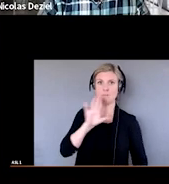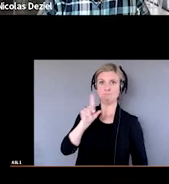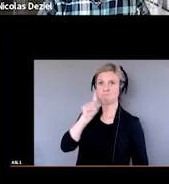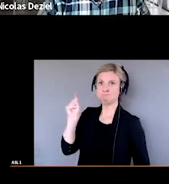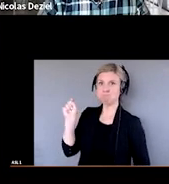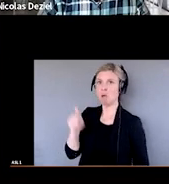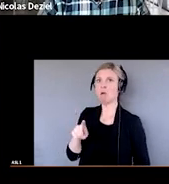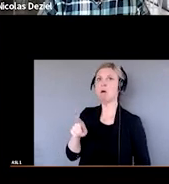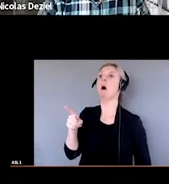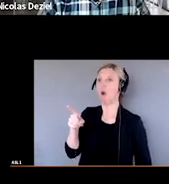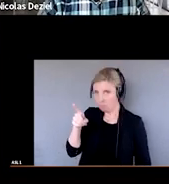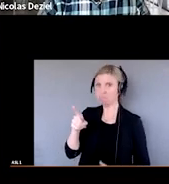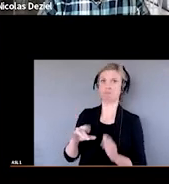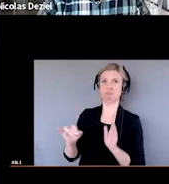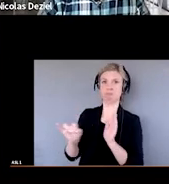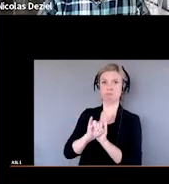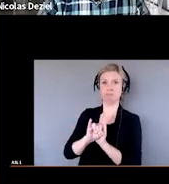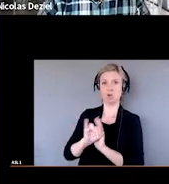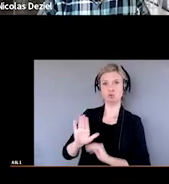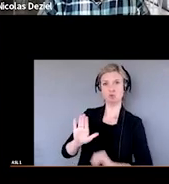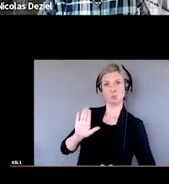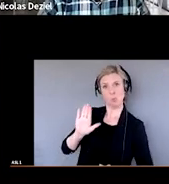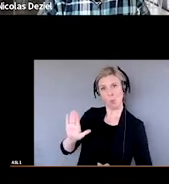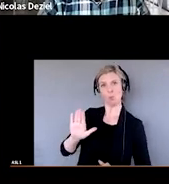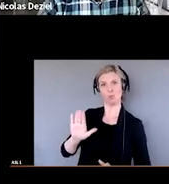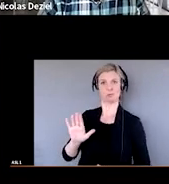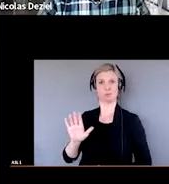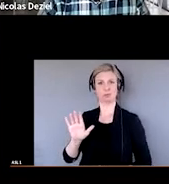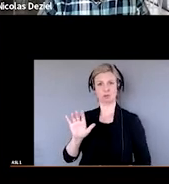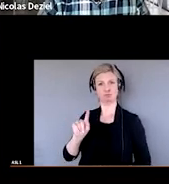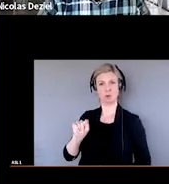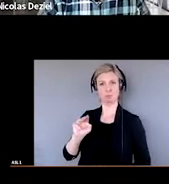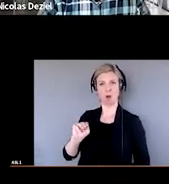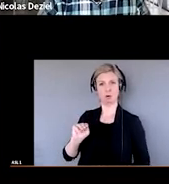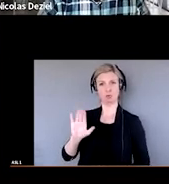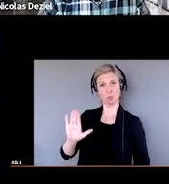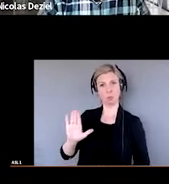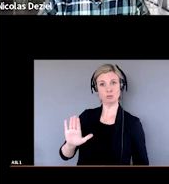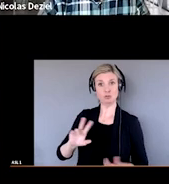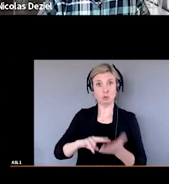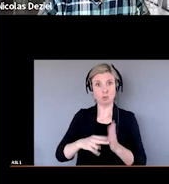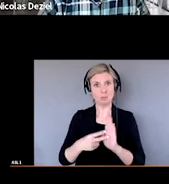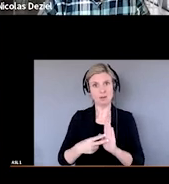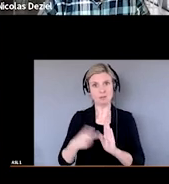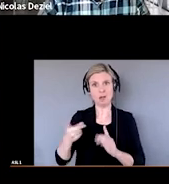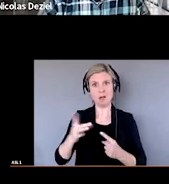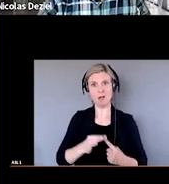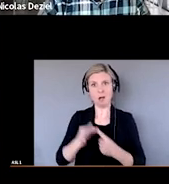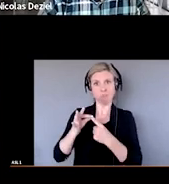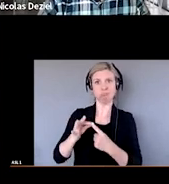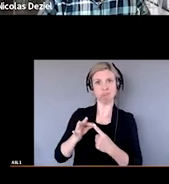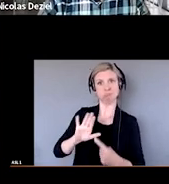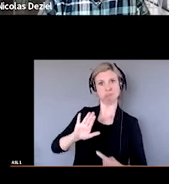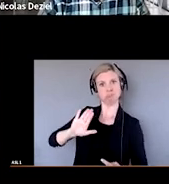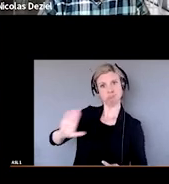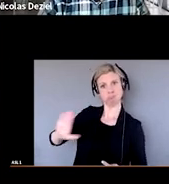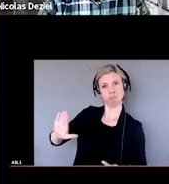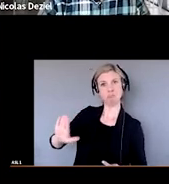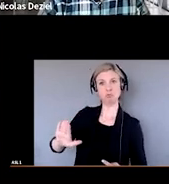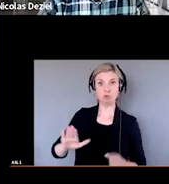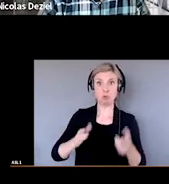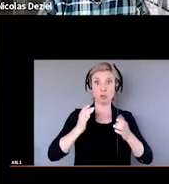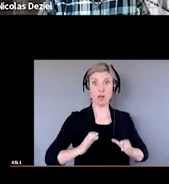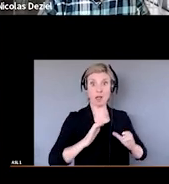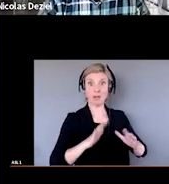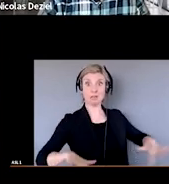marketplace. So it's about being distinctive so that consumers can easily identify a trademark with the associated